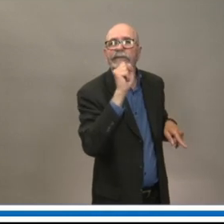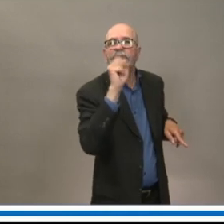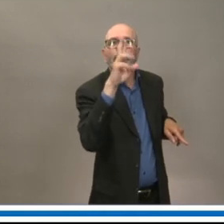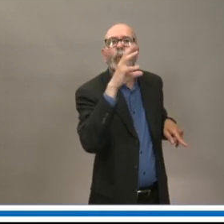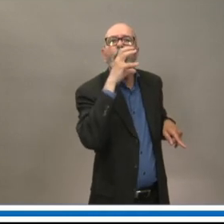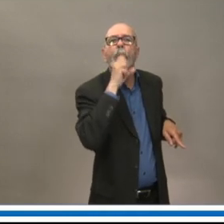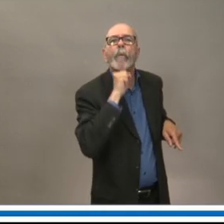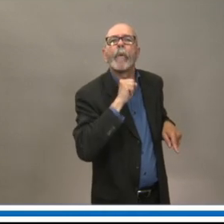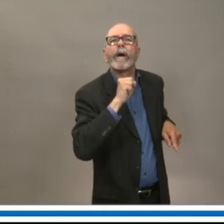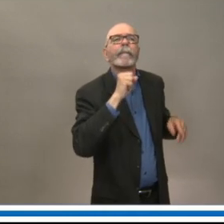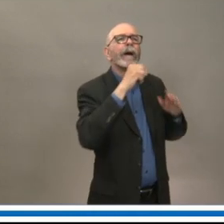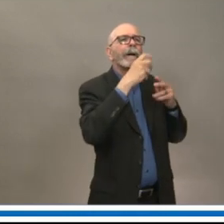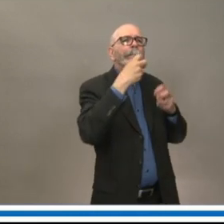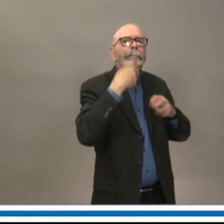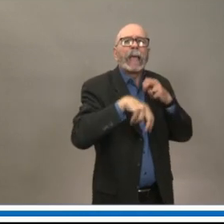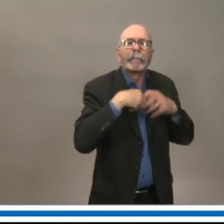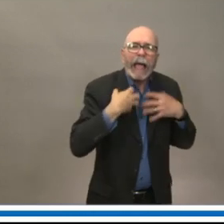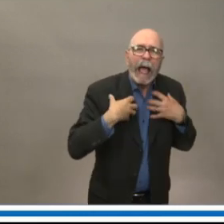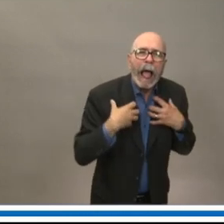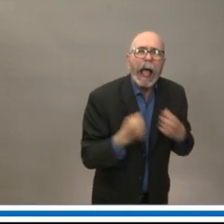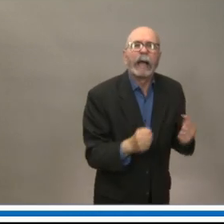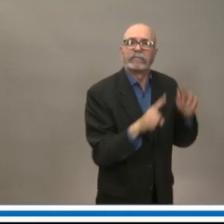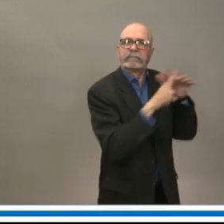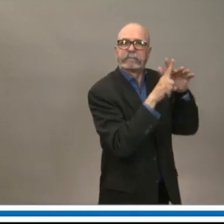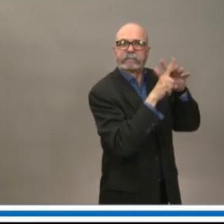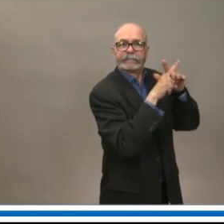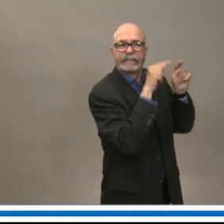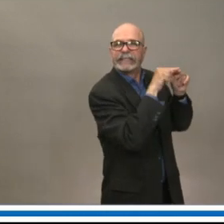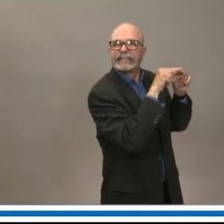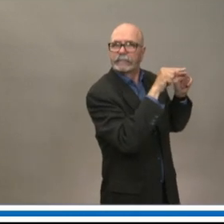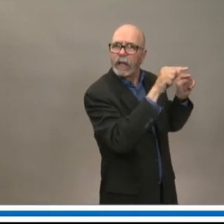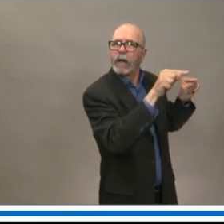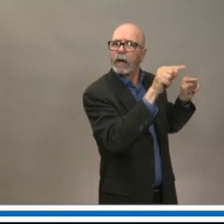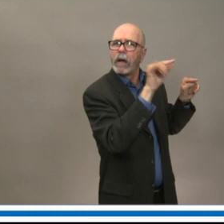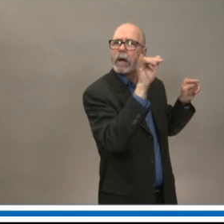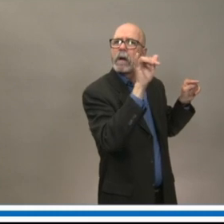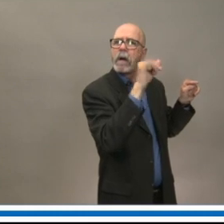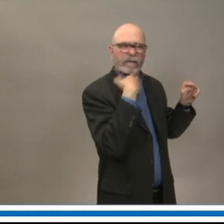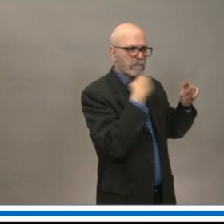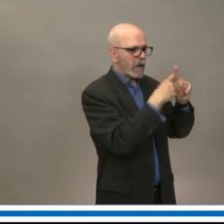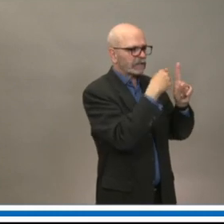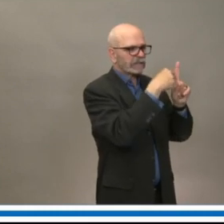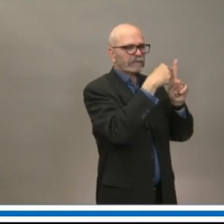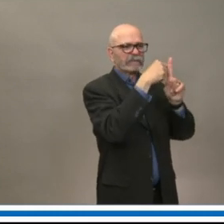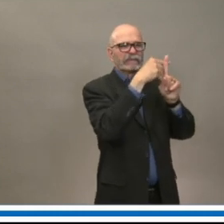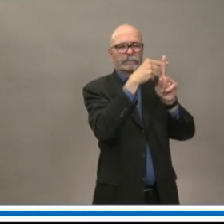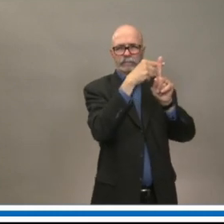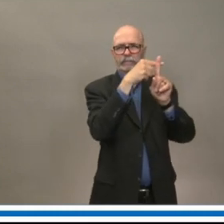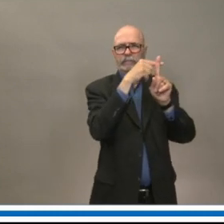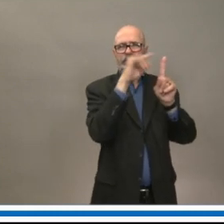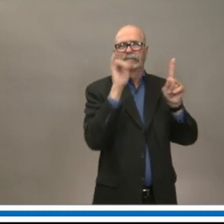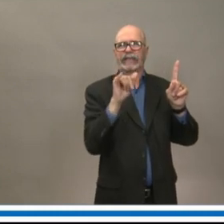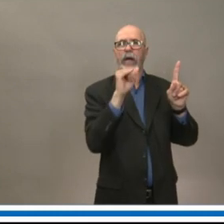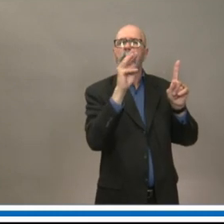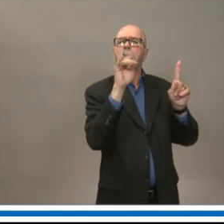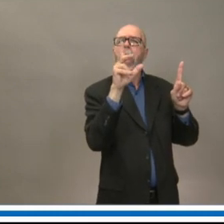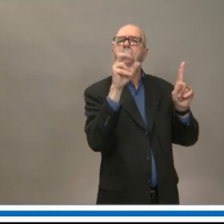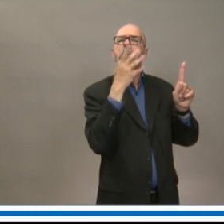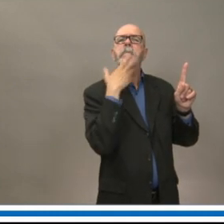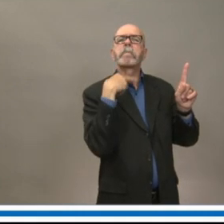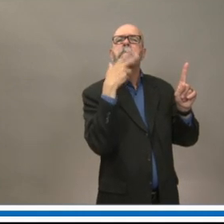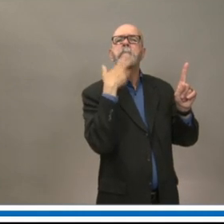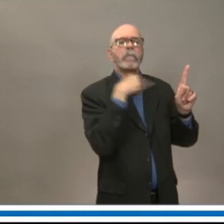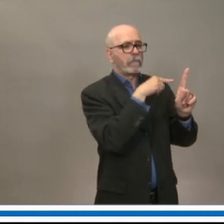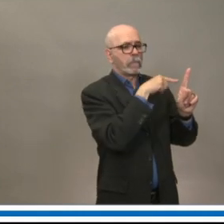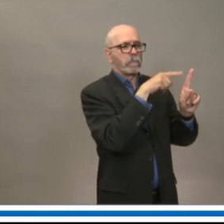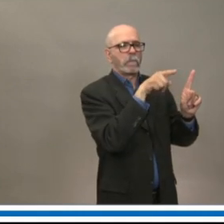who are testing positive, many are asymptomatic or have mild symptoms. There are 3 individuals who have more significant disease that are being treated within